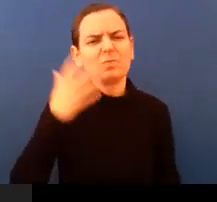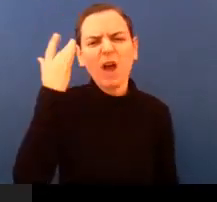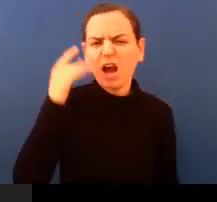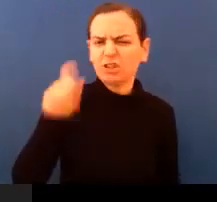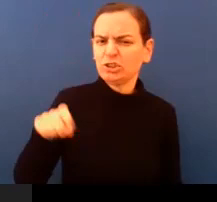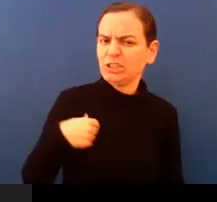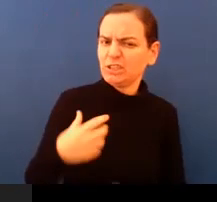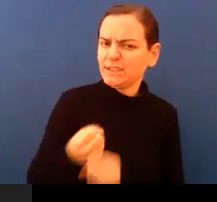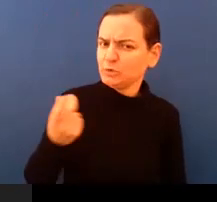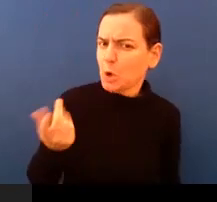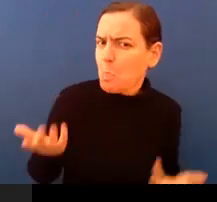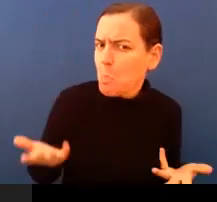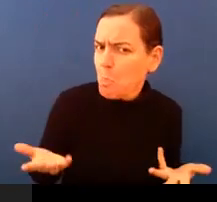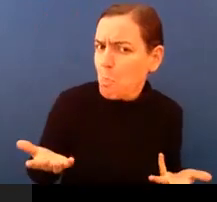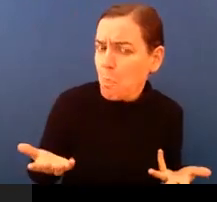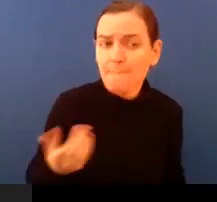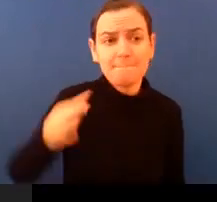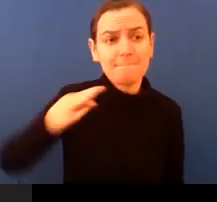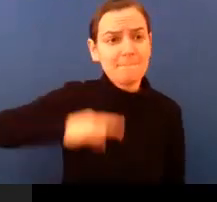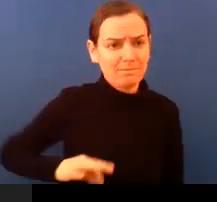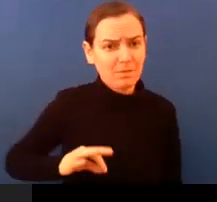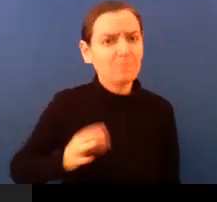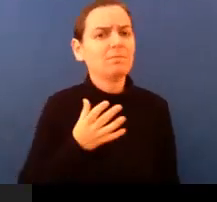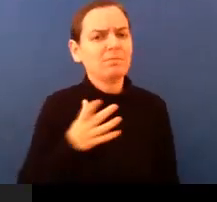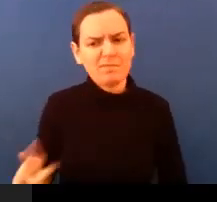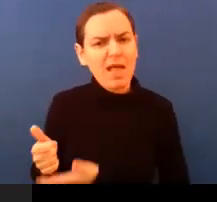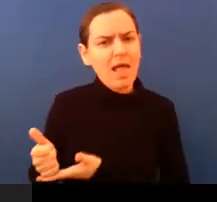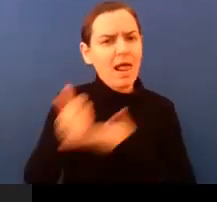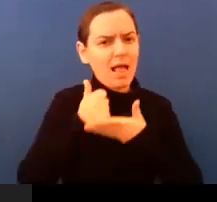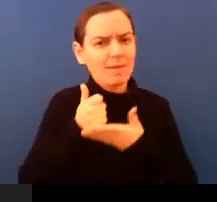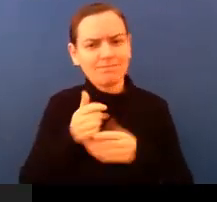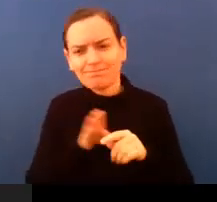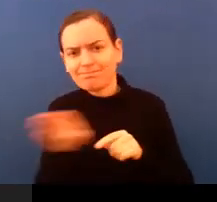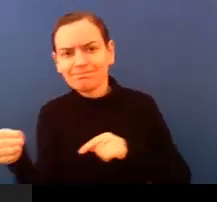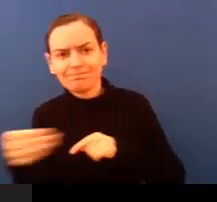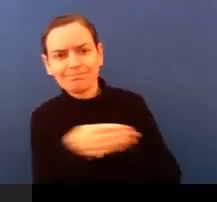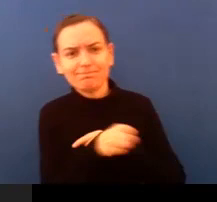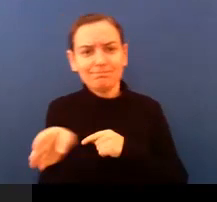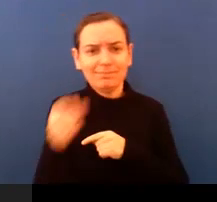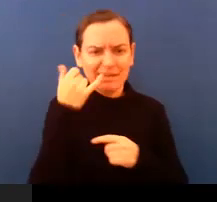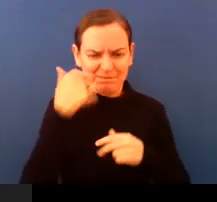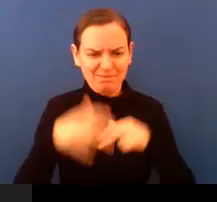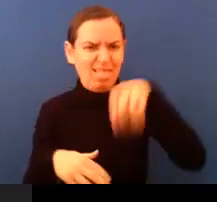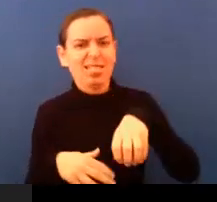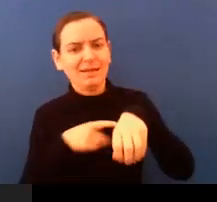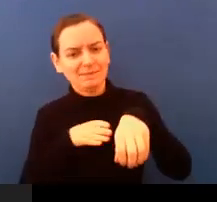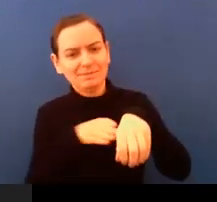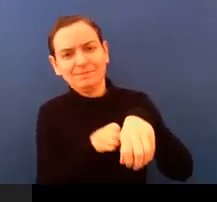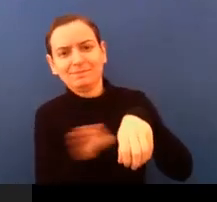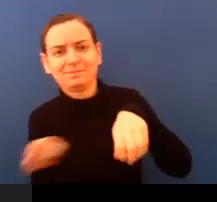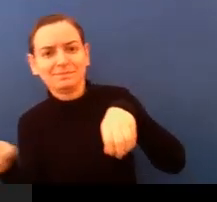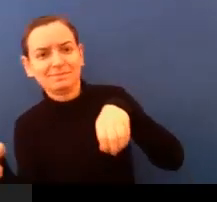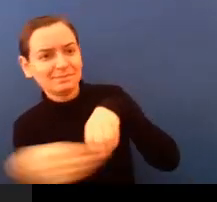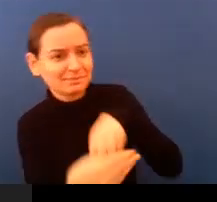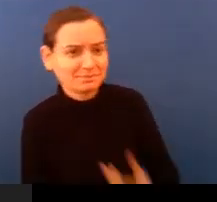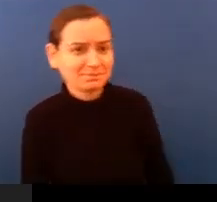A dog will take you around obstacles rather than encountering them as you do with your cane. Usually walk at a much